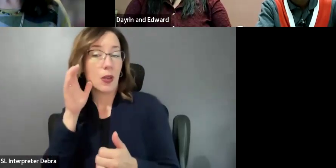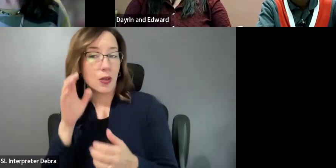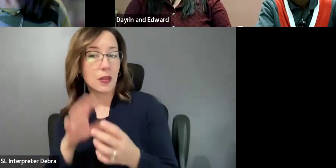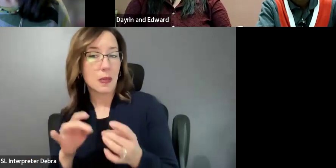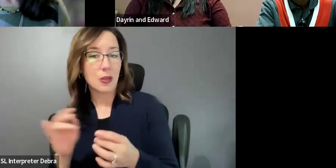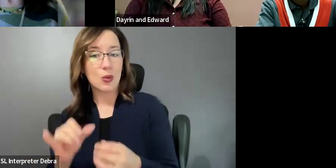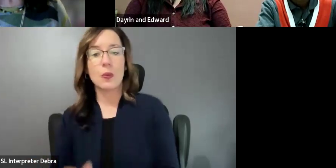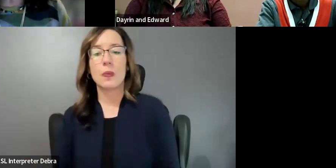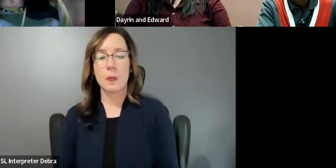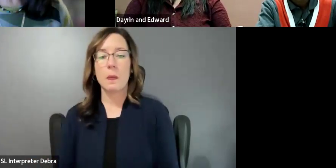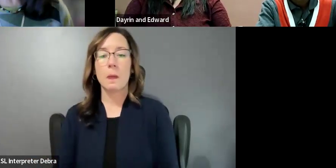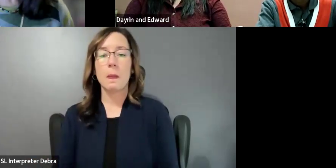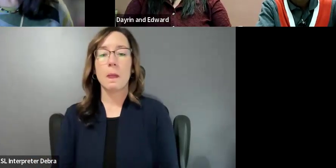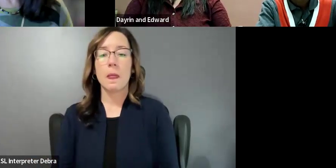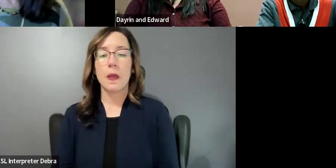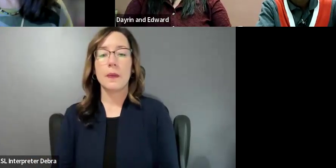also.